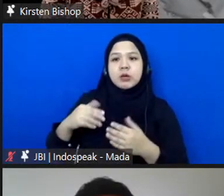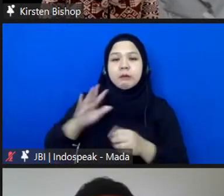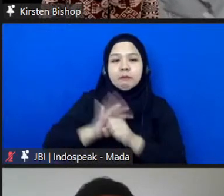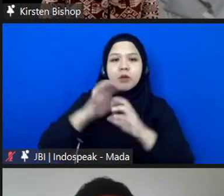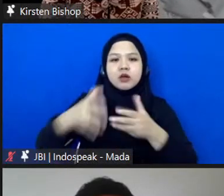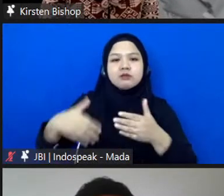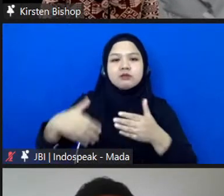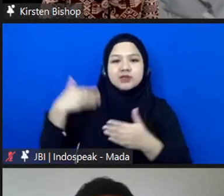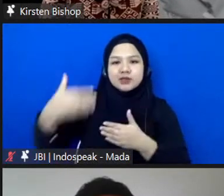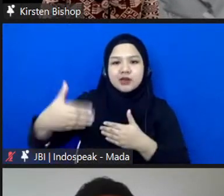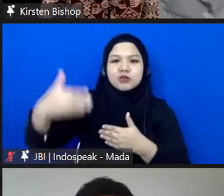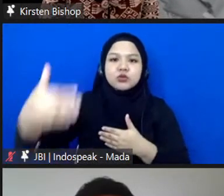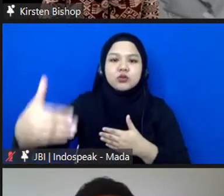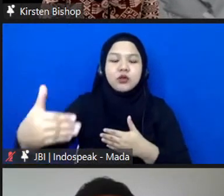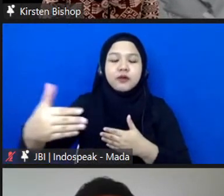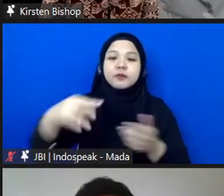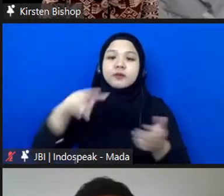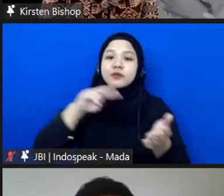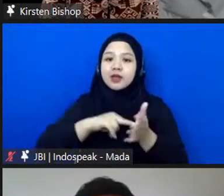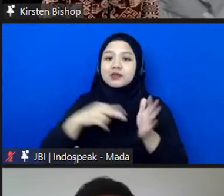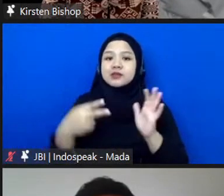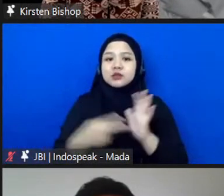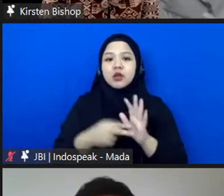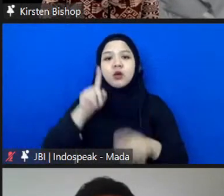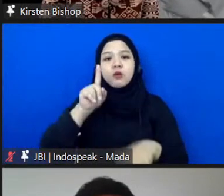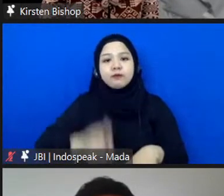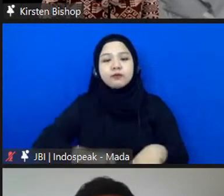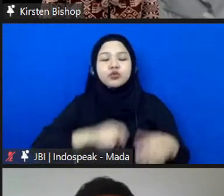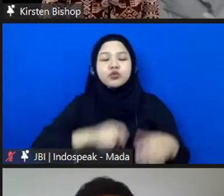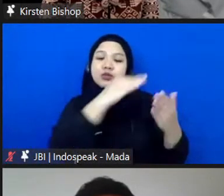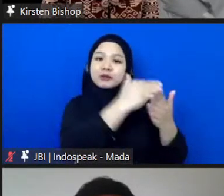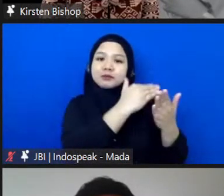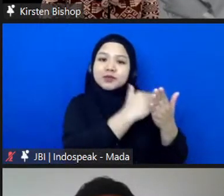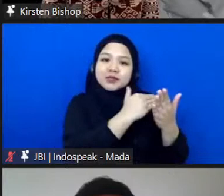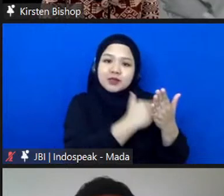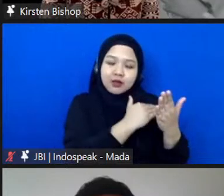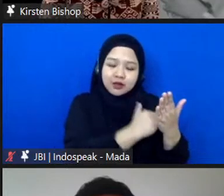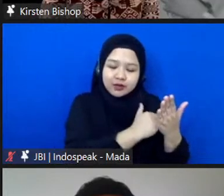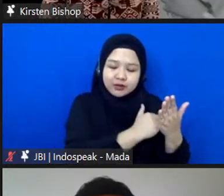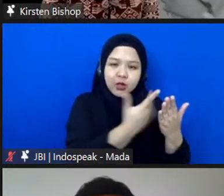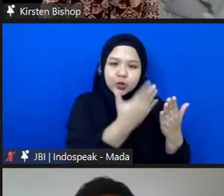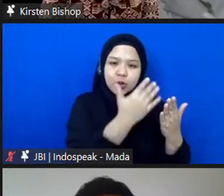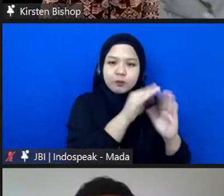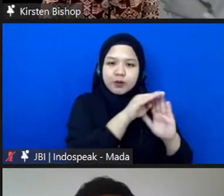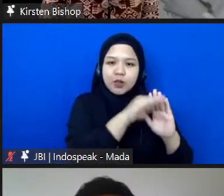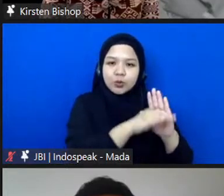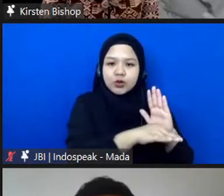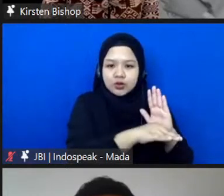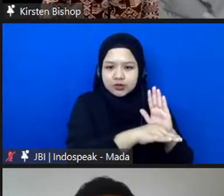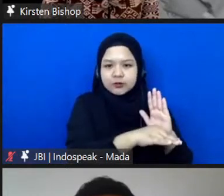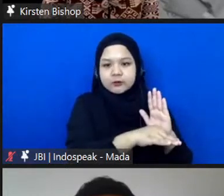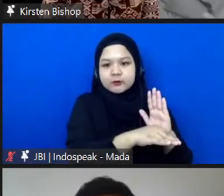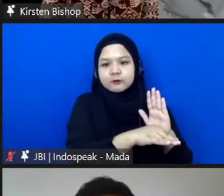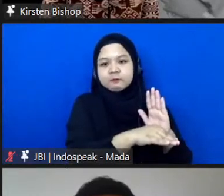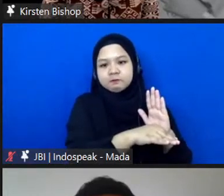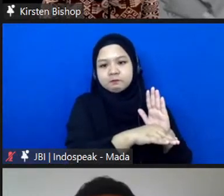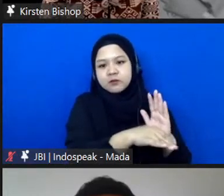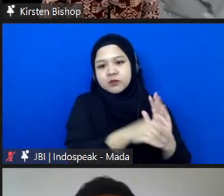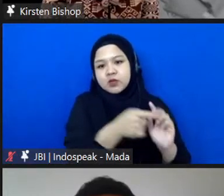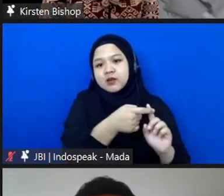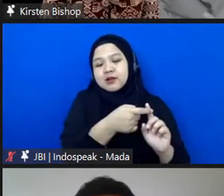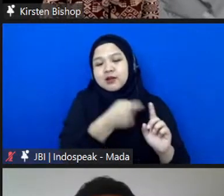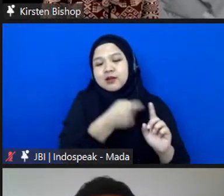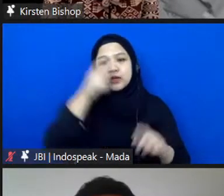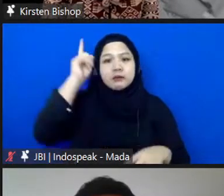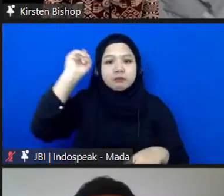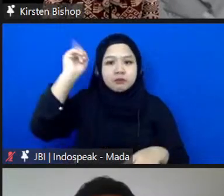then it needs policy, strong policy from the government to be able to ensure